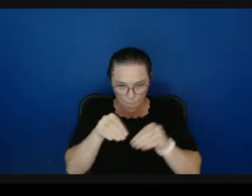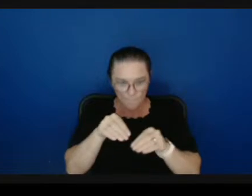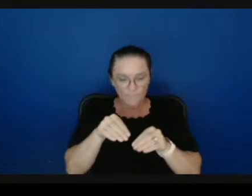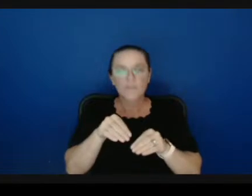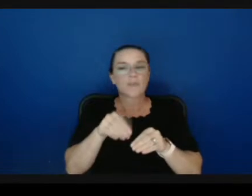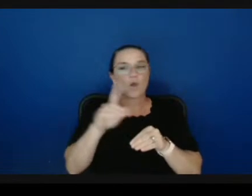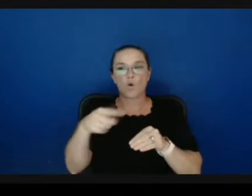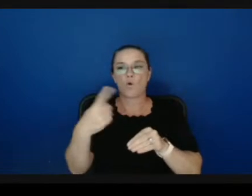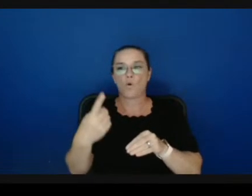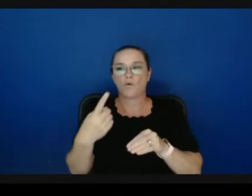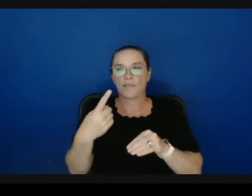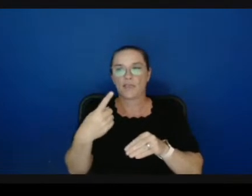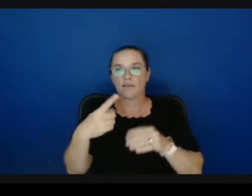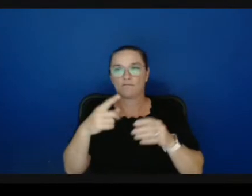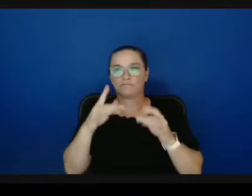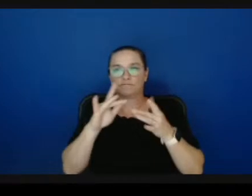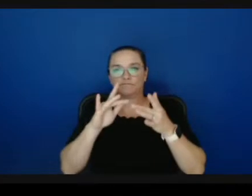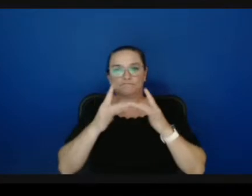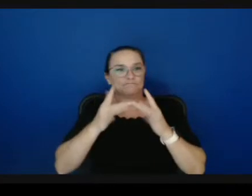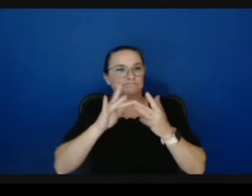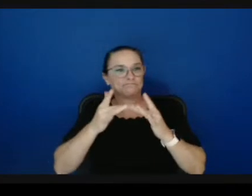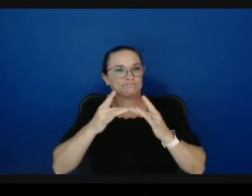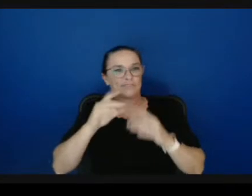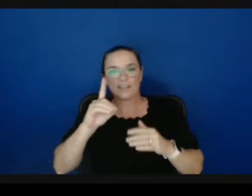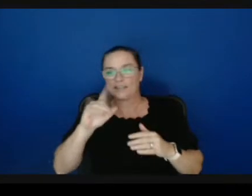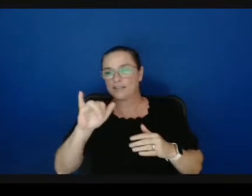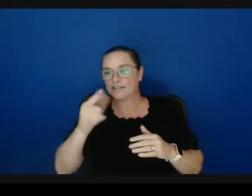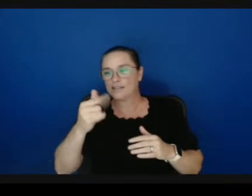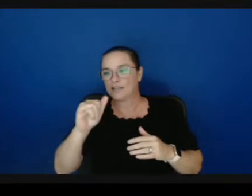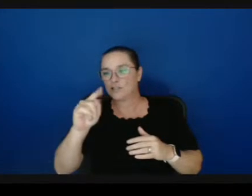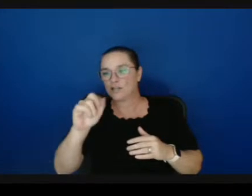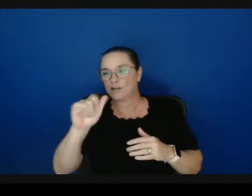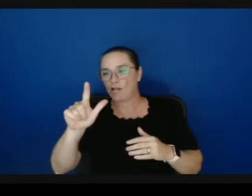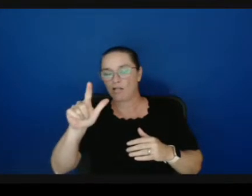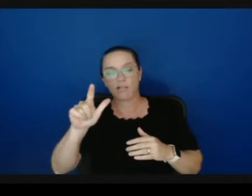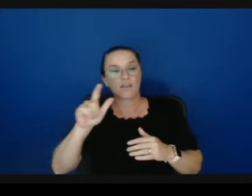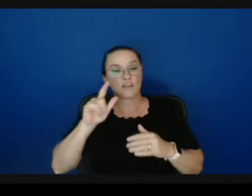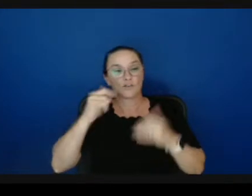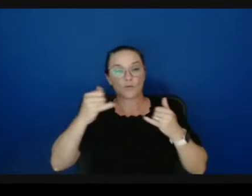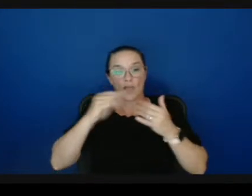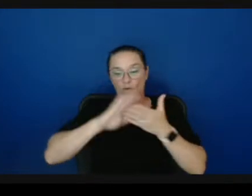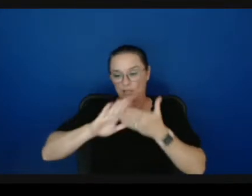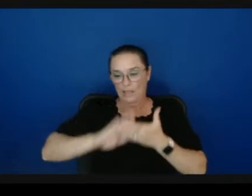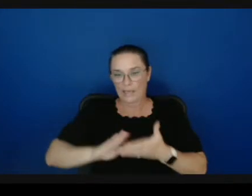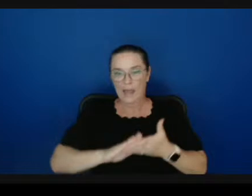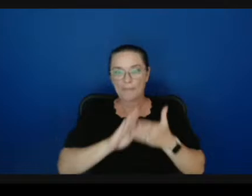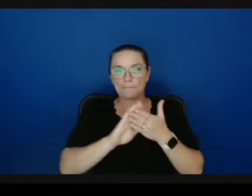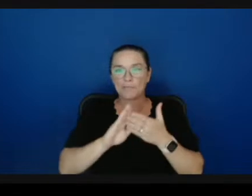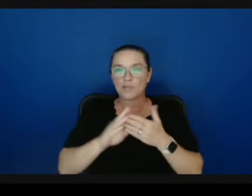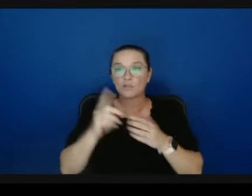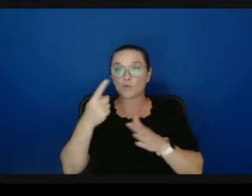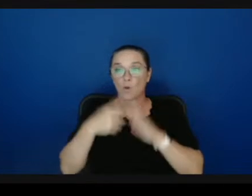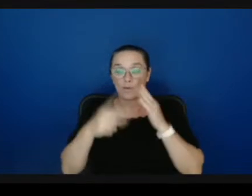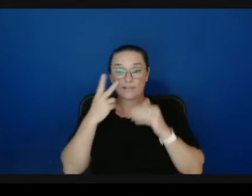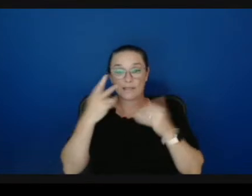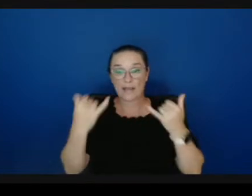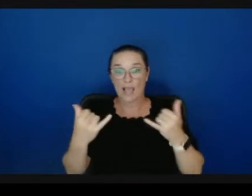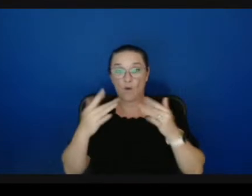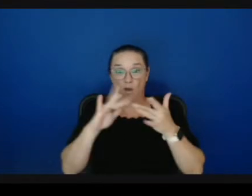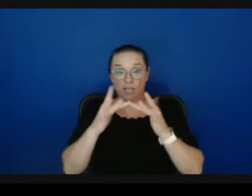it's immediately okay again. And they've actually cleaned the data so that the plot that we see online